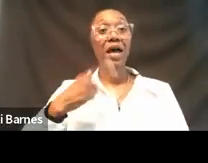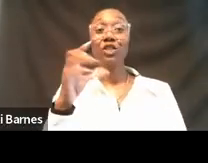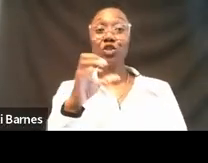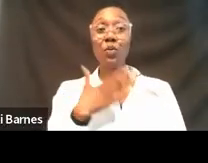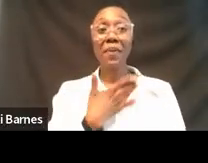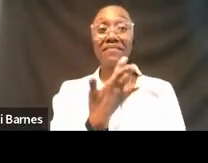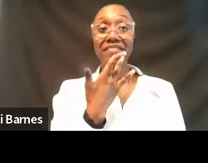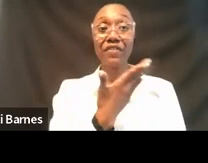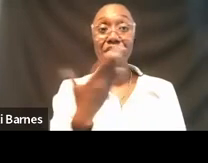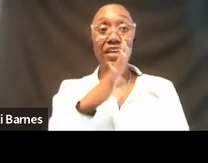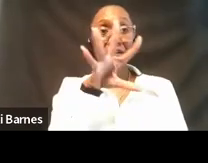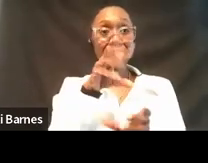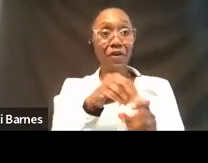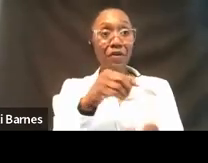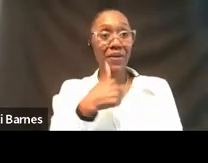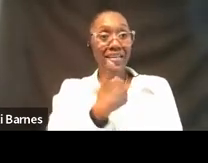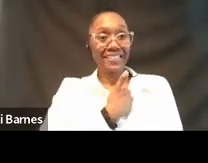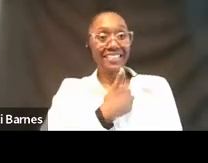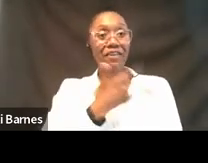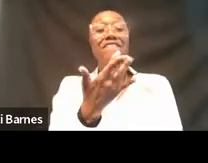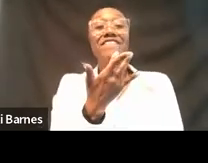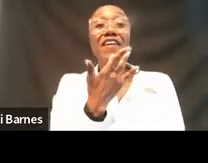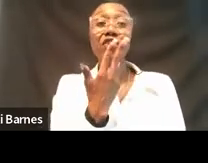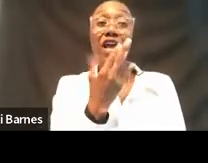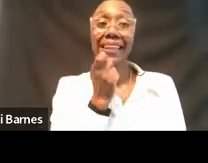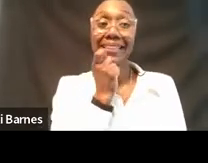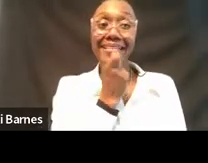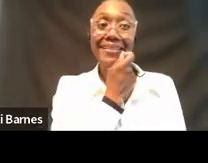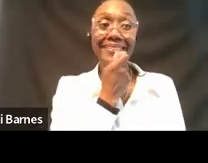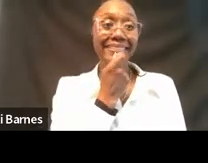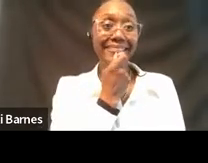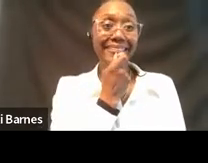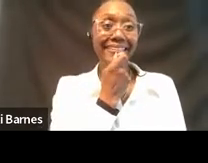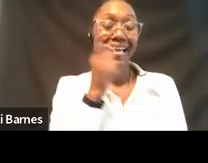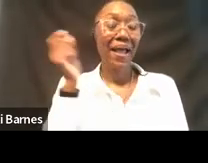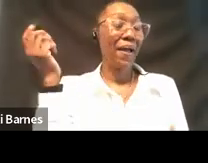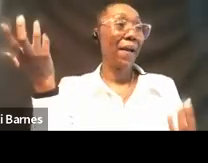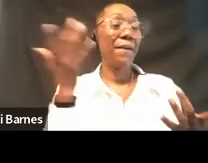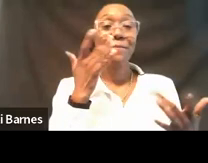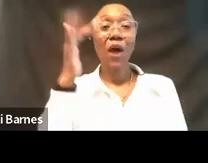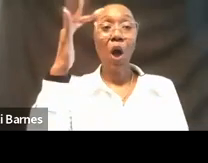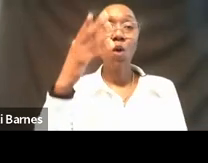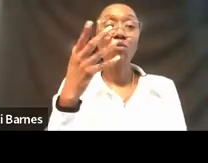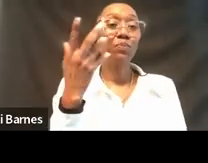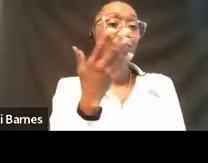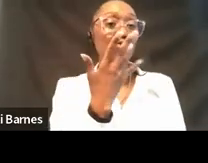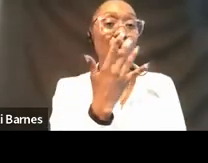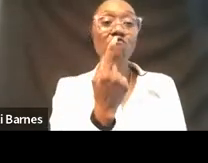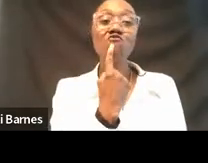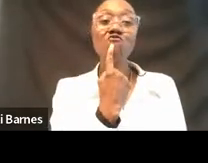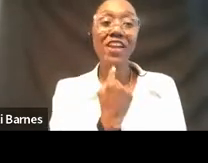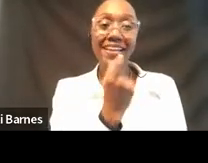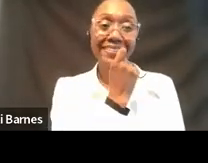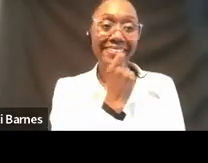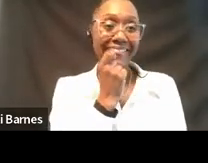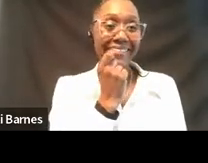is involve myself with one of my favorite colors of lipstick, which is bold red, mostly because I love the color, but secondly, because I'm an